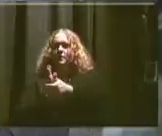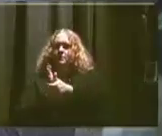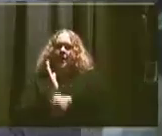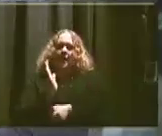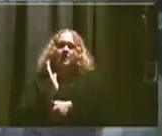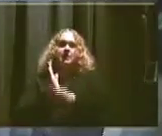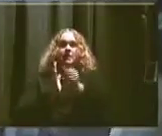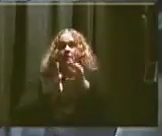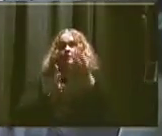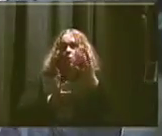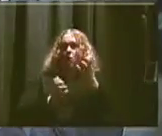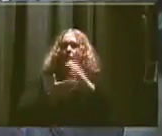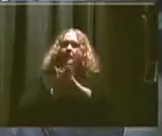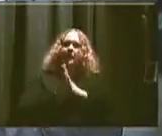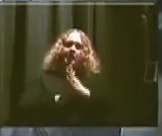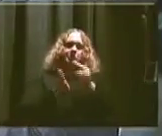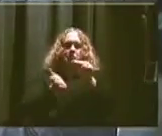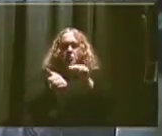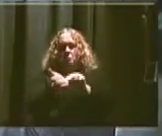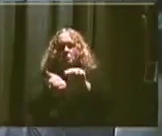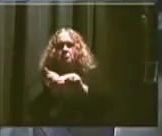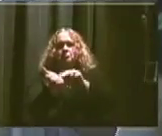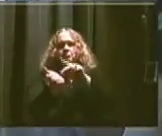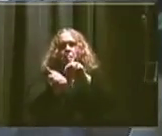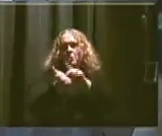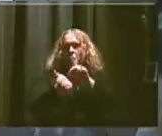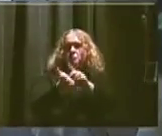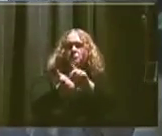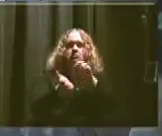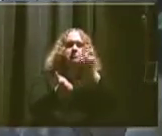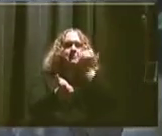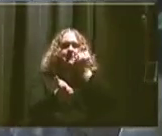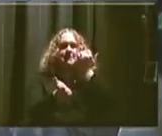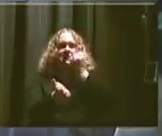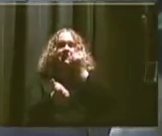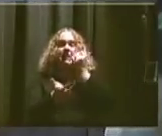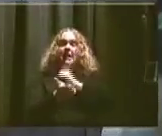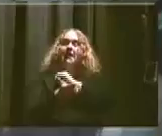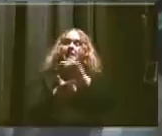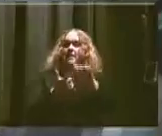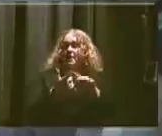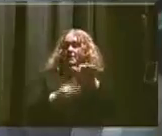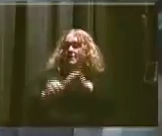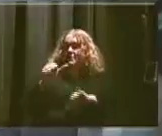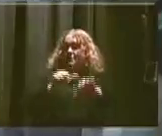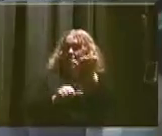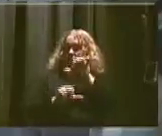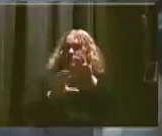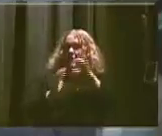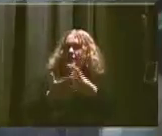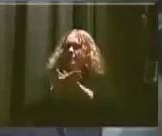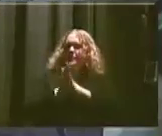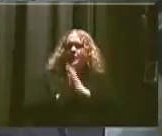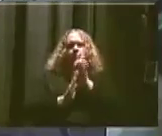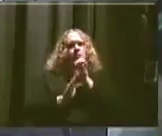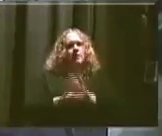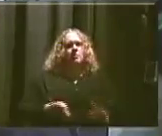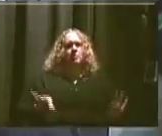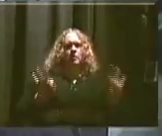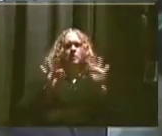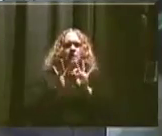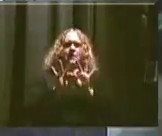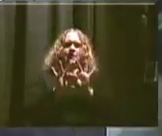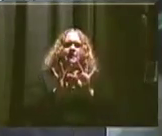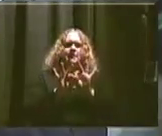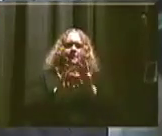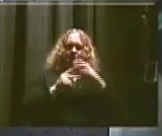then their science classes become critically important for them. Anatomy, physiology, biology, chemistry. If a